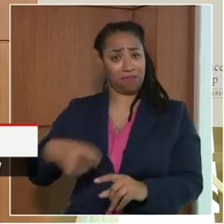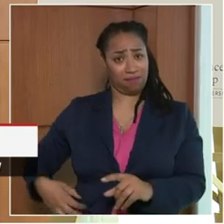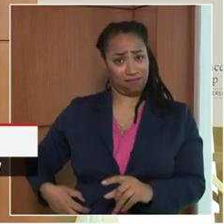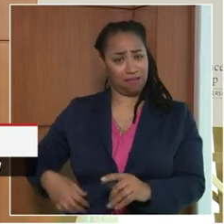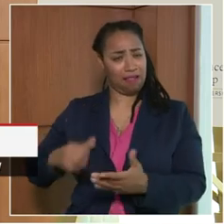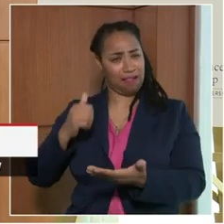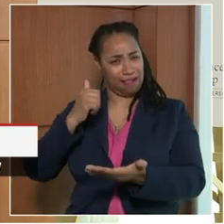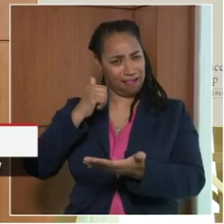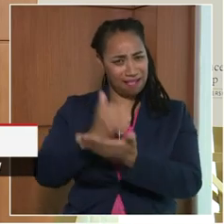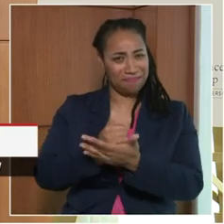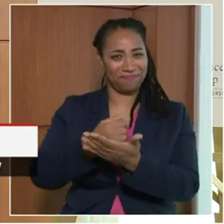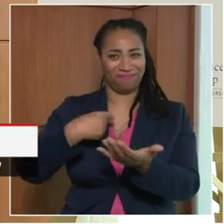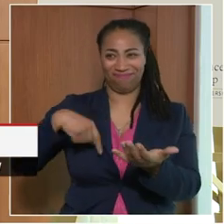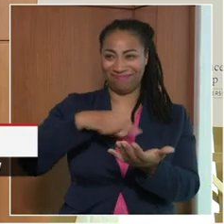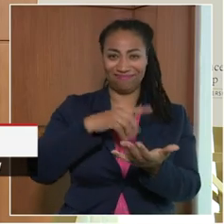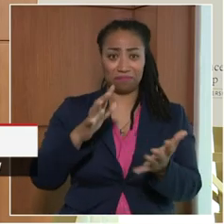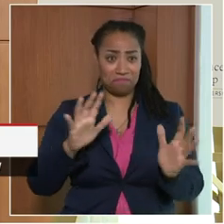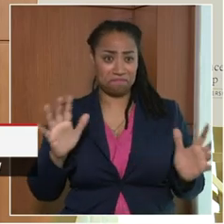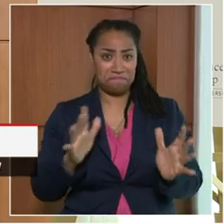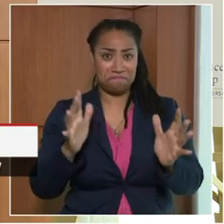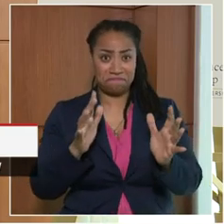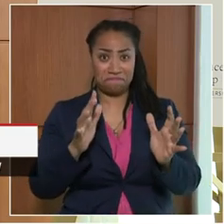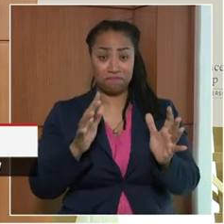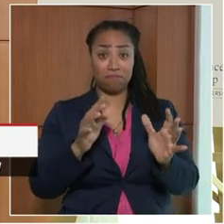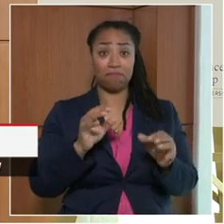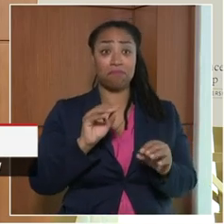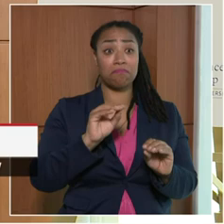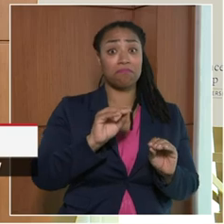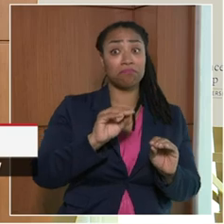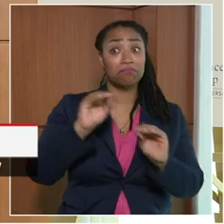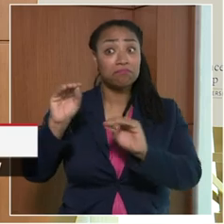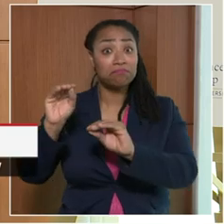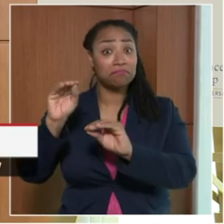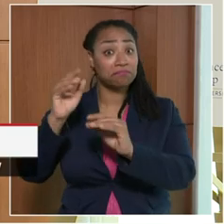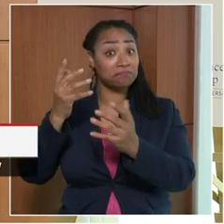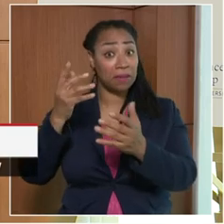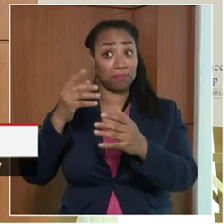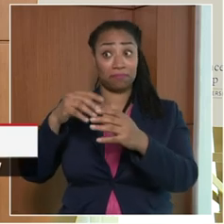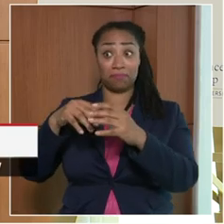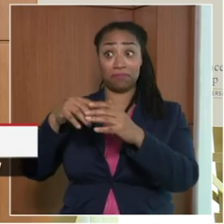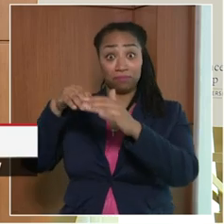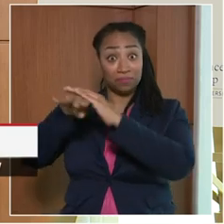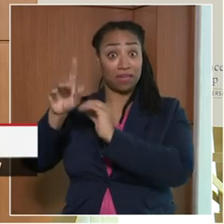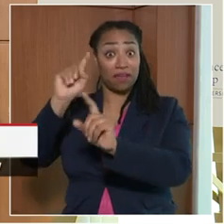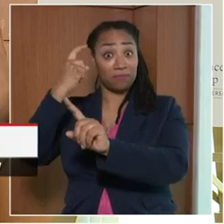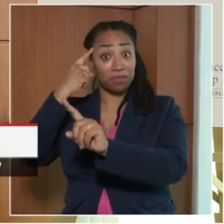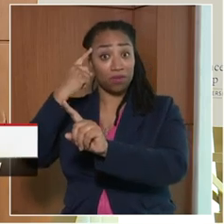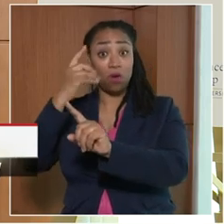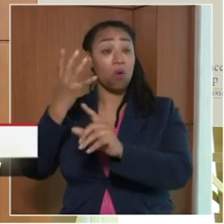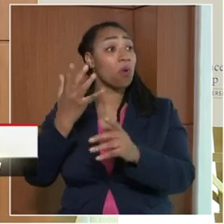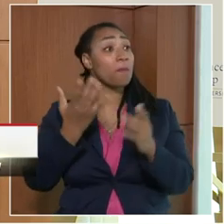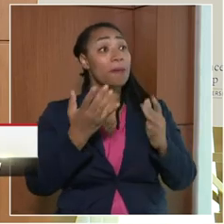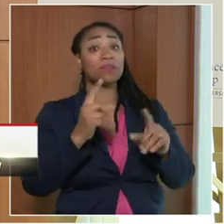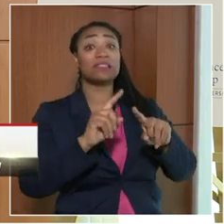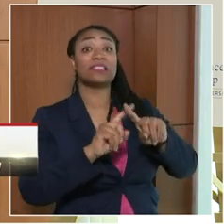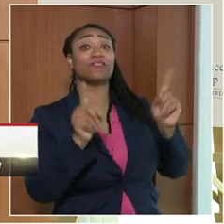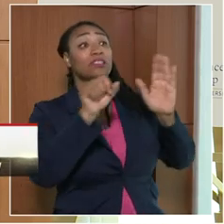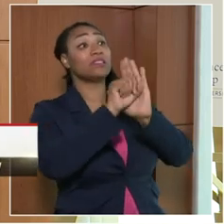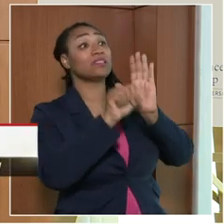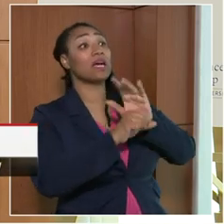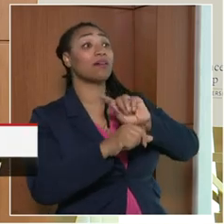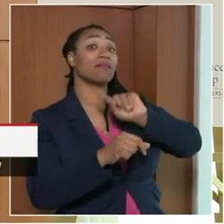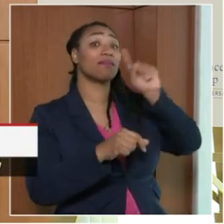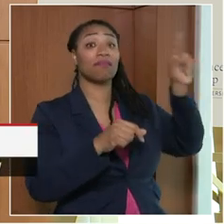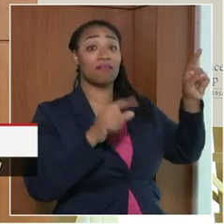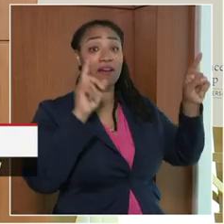Well, I hope you won't do that, but I'm not scared if you do. I'm not, because I know the type of employer we